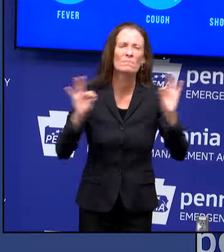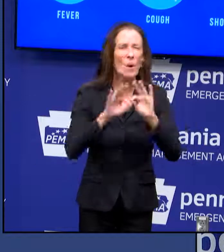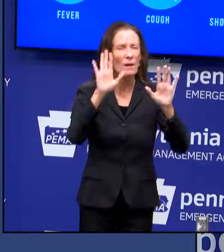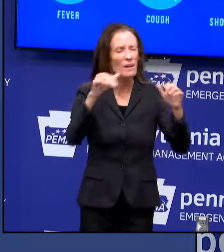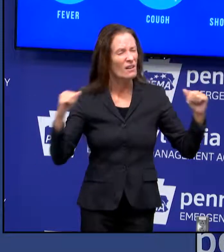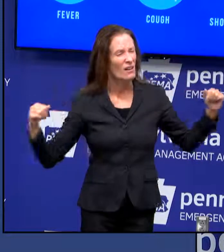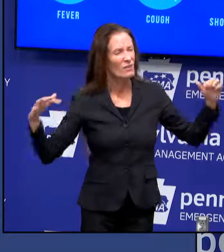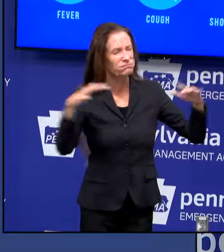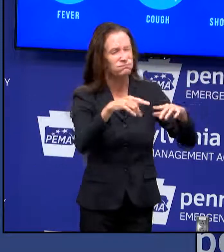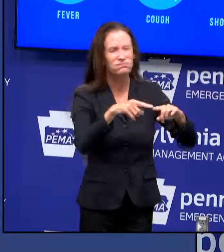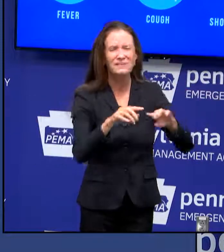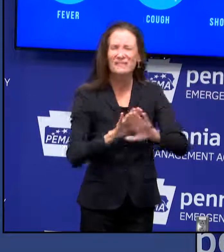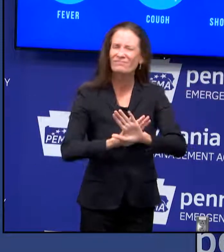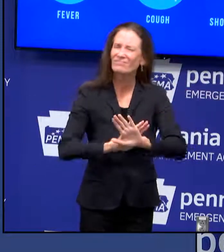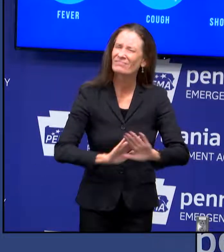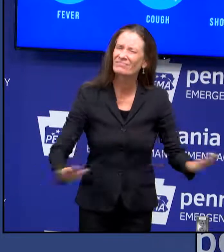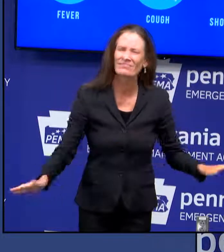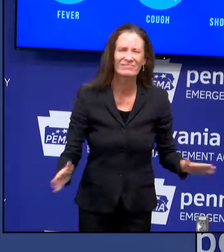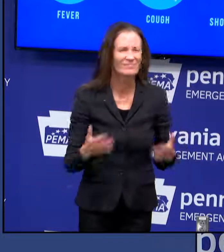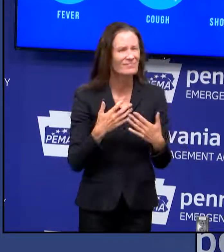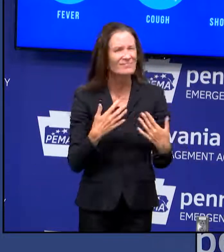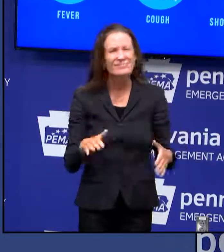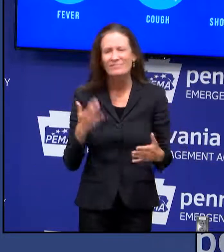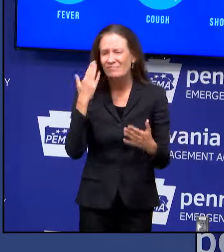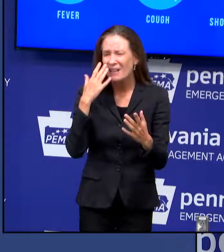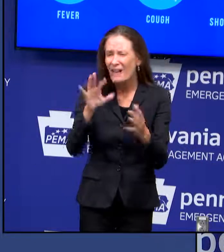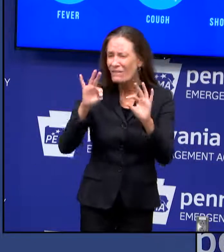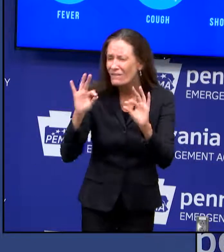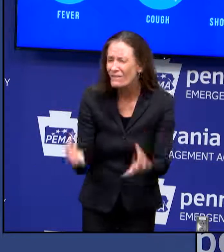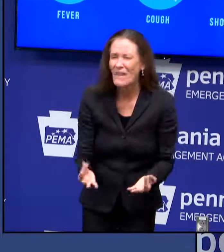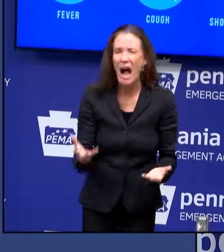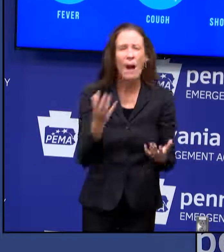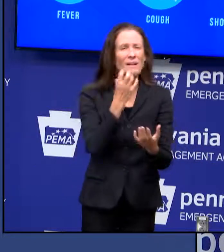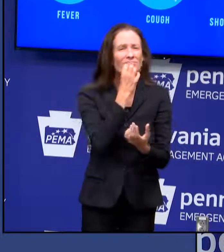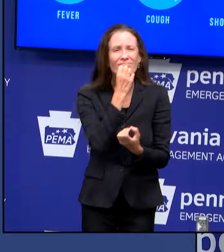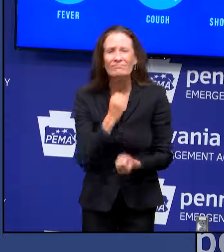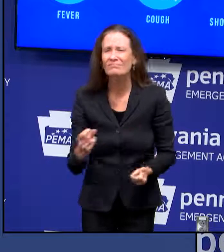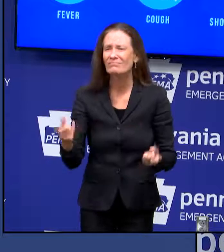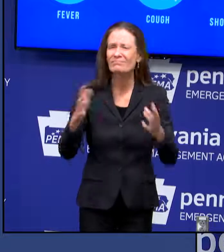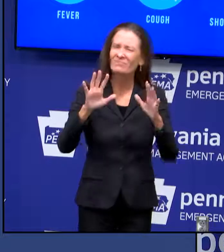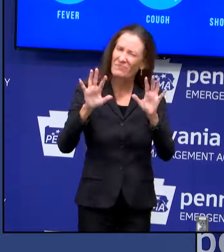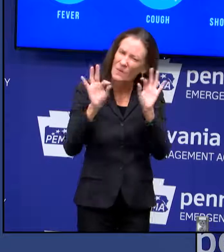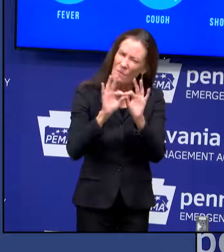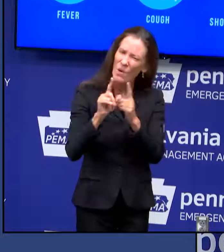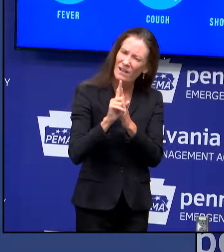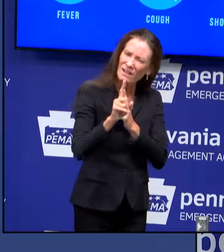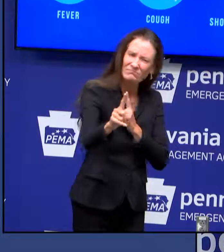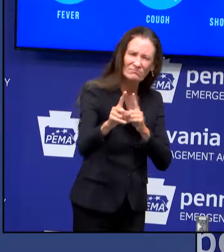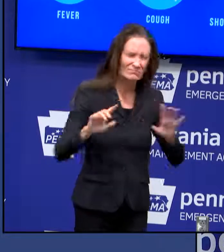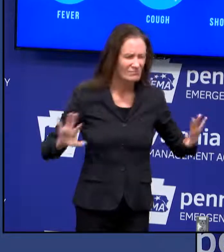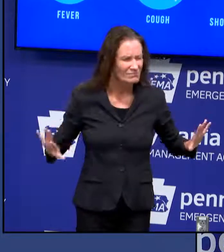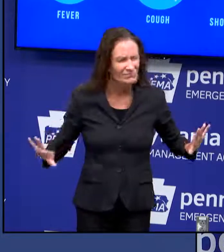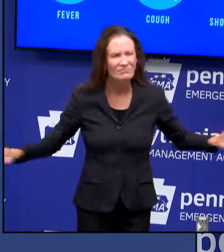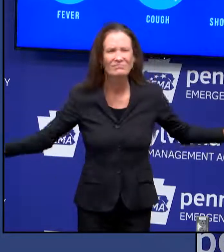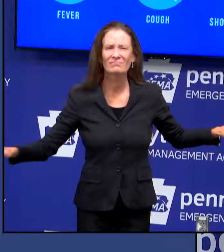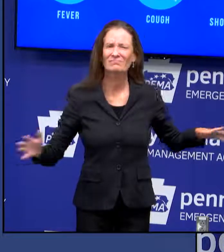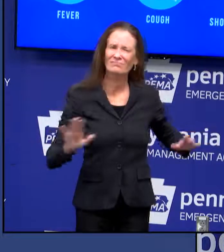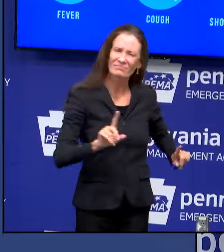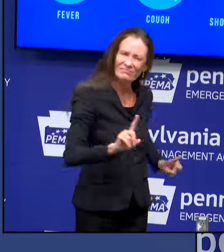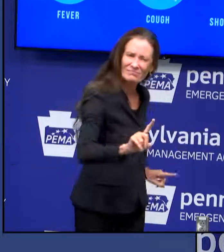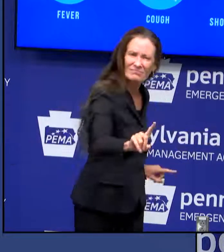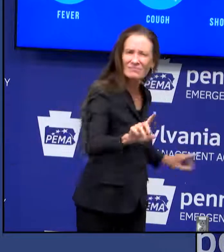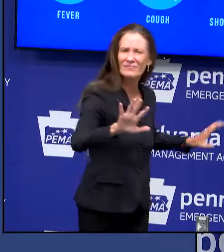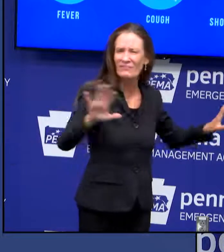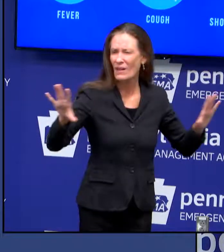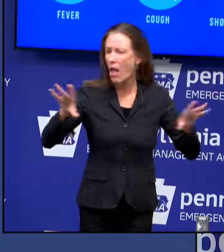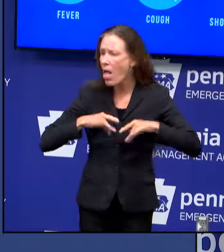means we have to stay away from loved ones if we think we're sick and we don't want to spread this disease to someone who might be susceptible. As